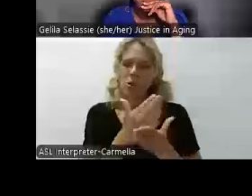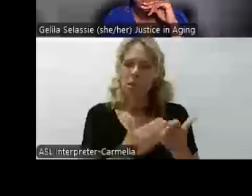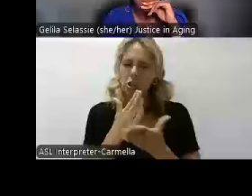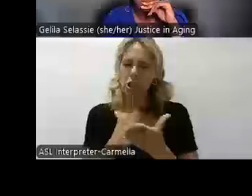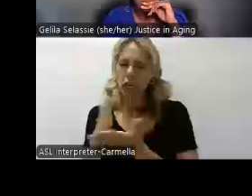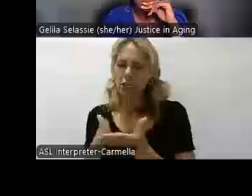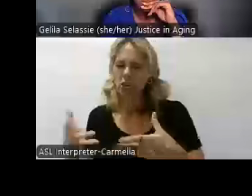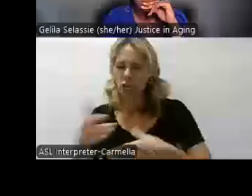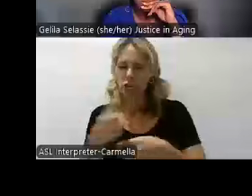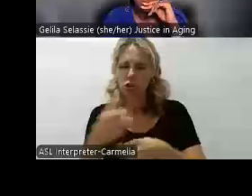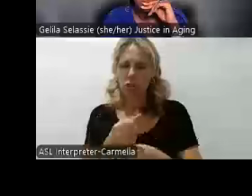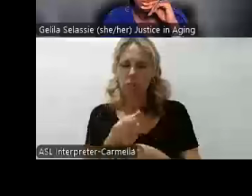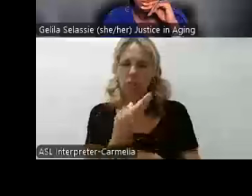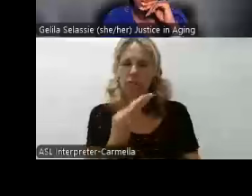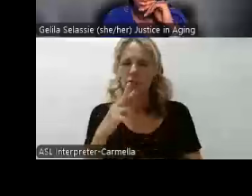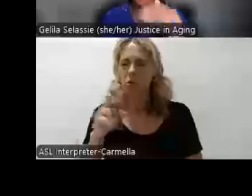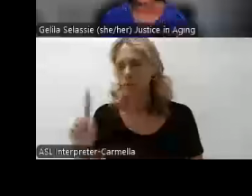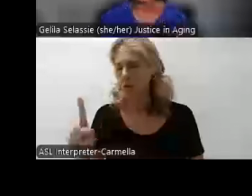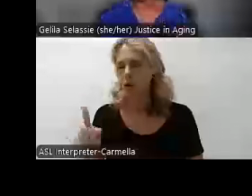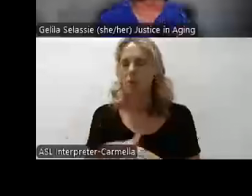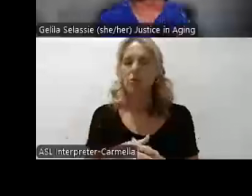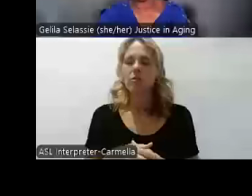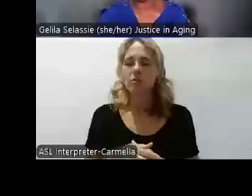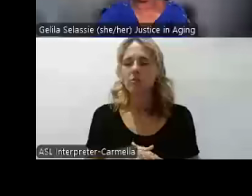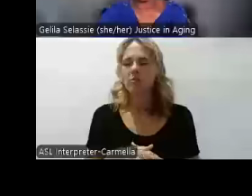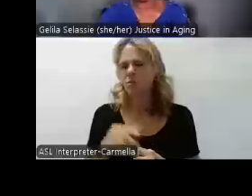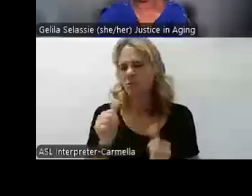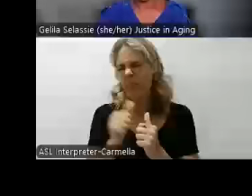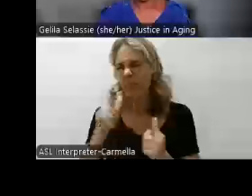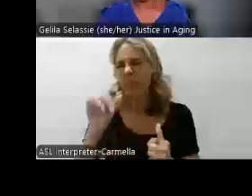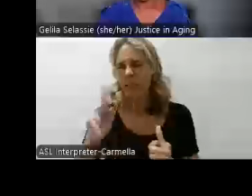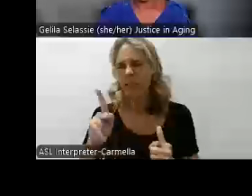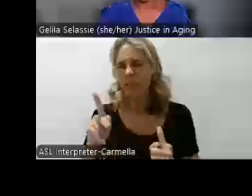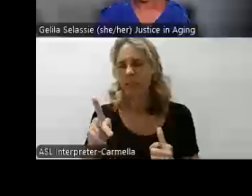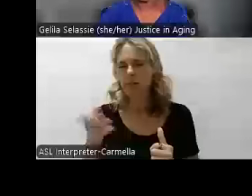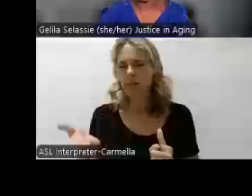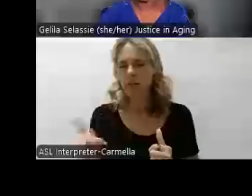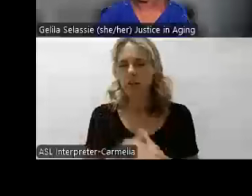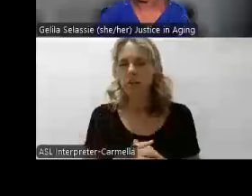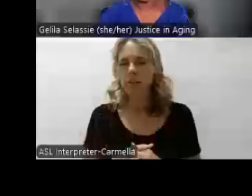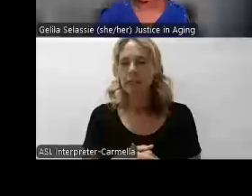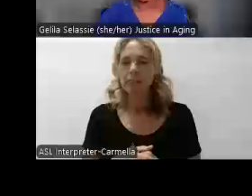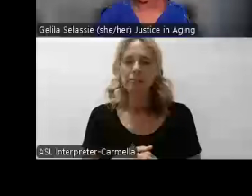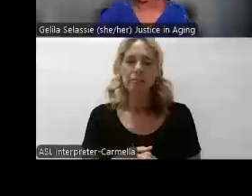section summary of HR 1 at the link listed on the slide.